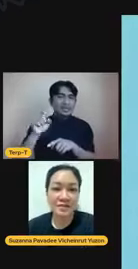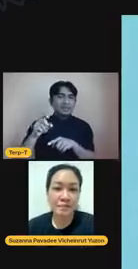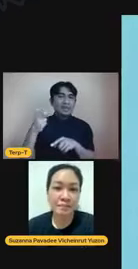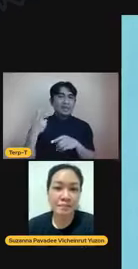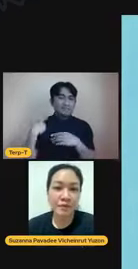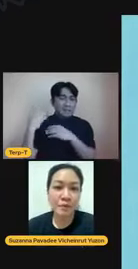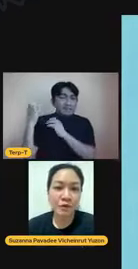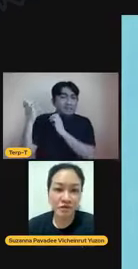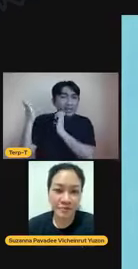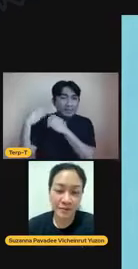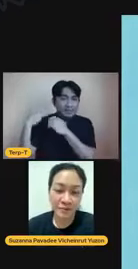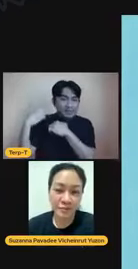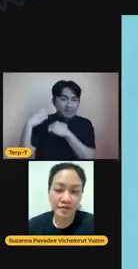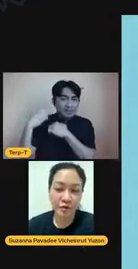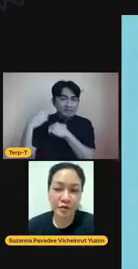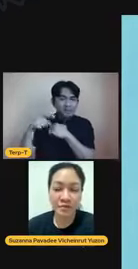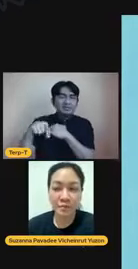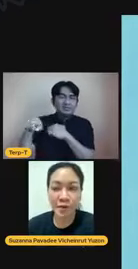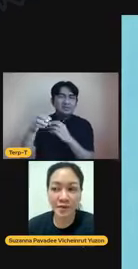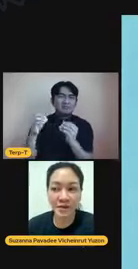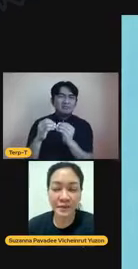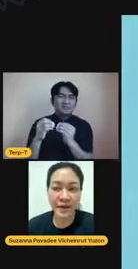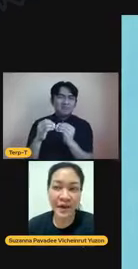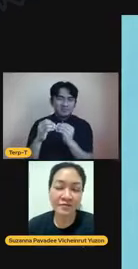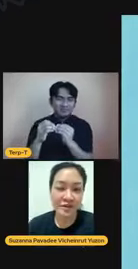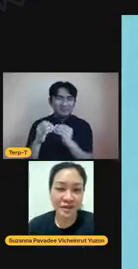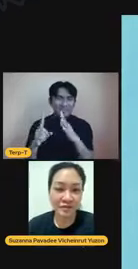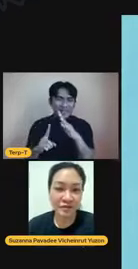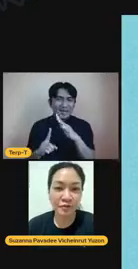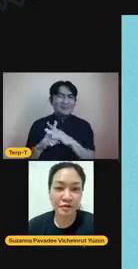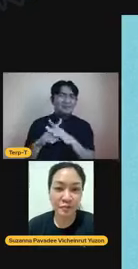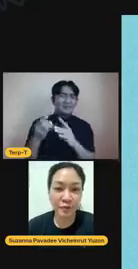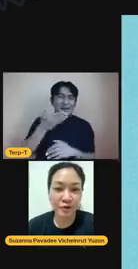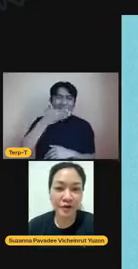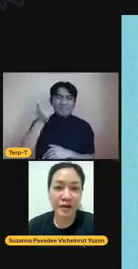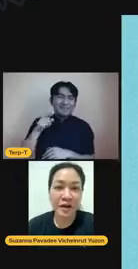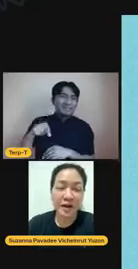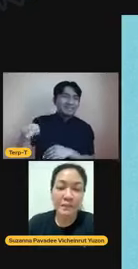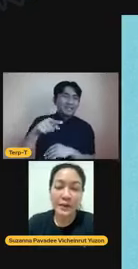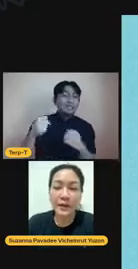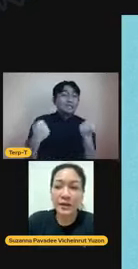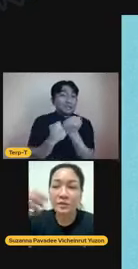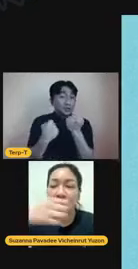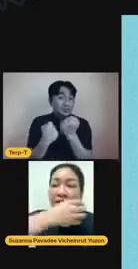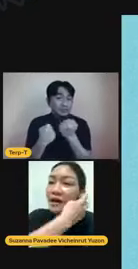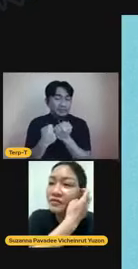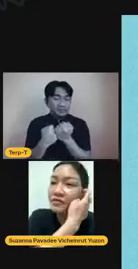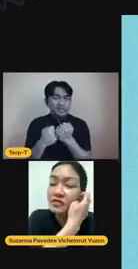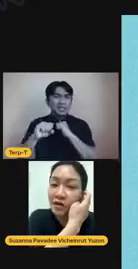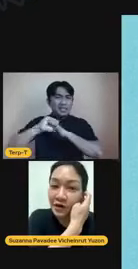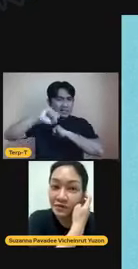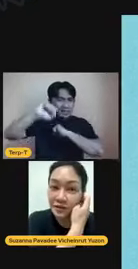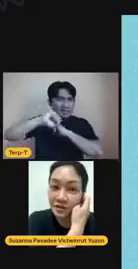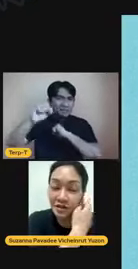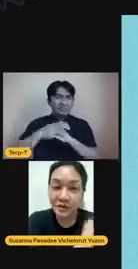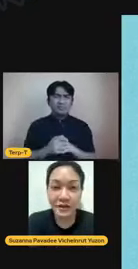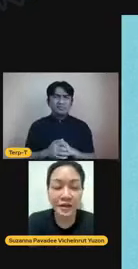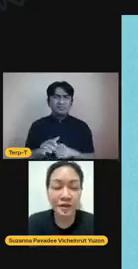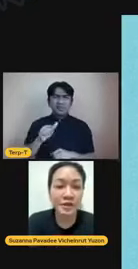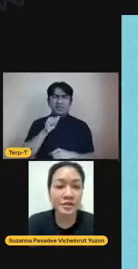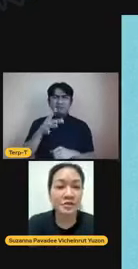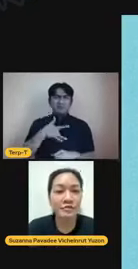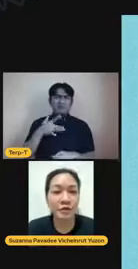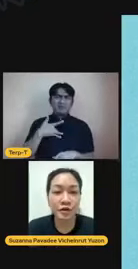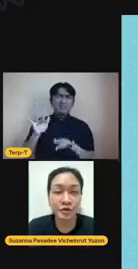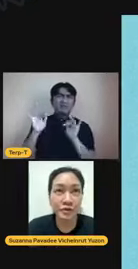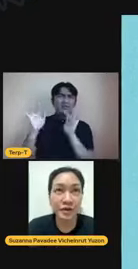expect the most from them. So we support them, I advocate for her, we support her, but we cannot feel sorry for our children. I